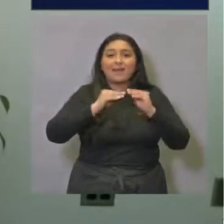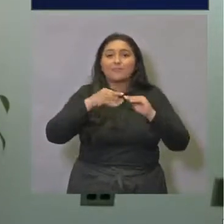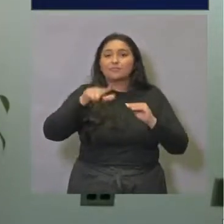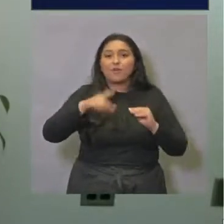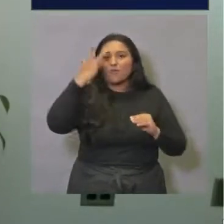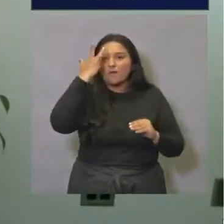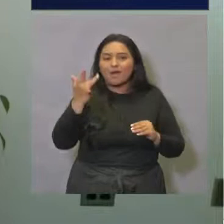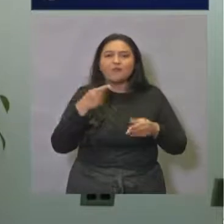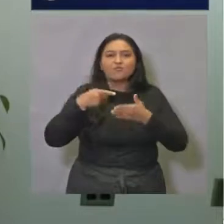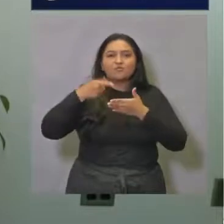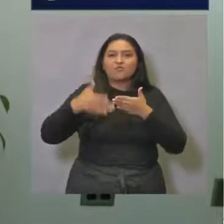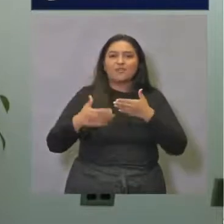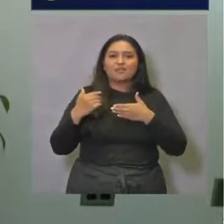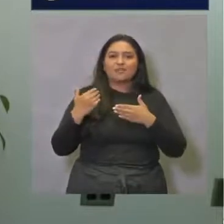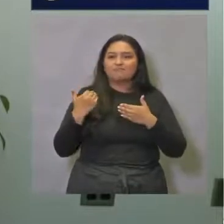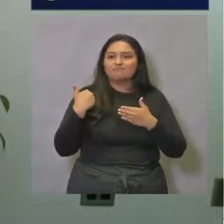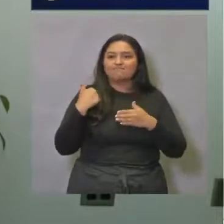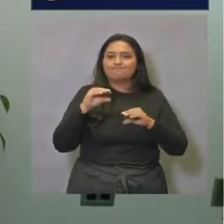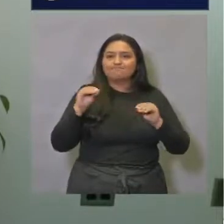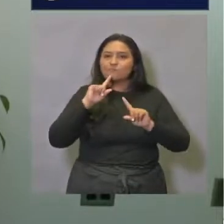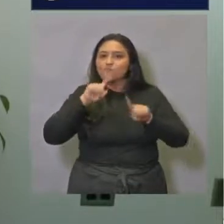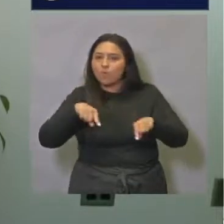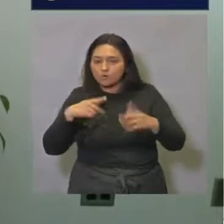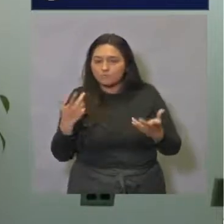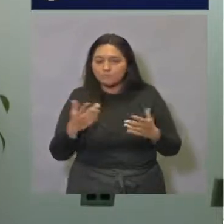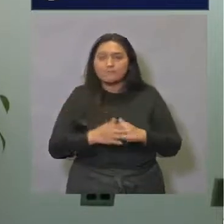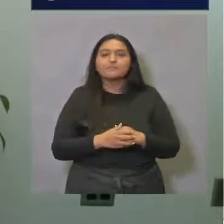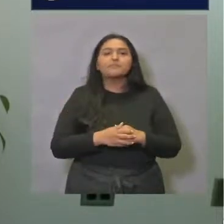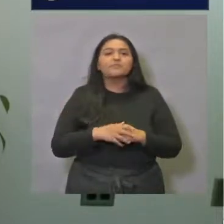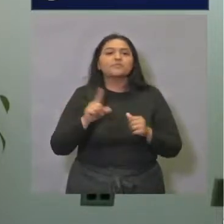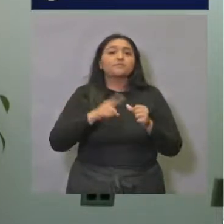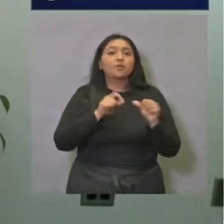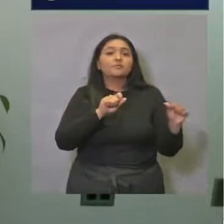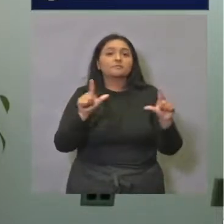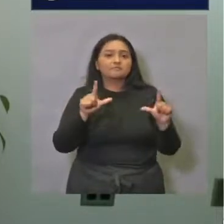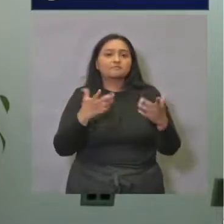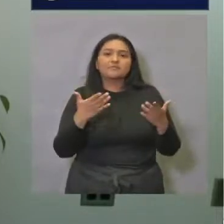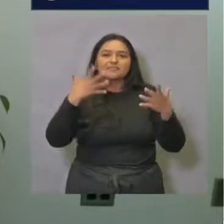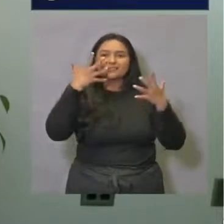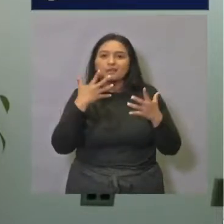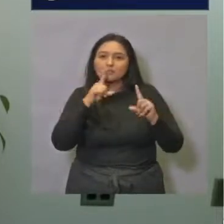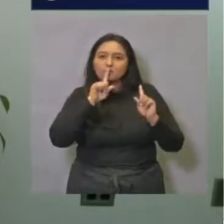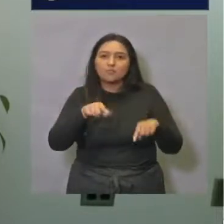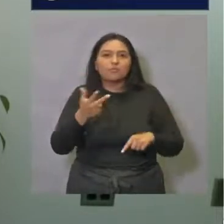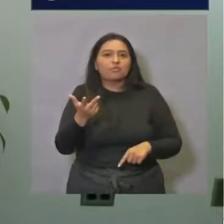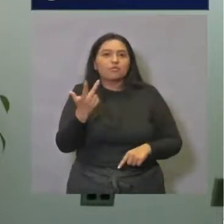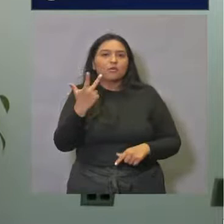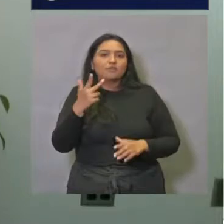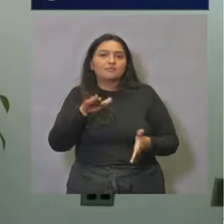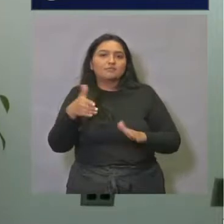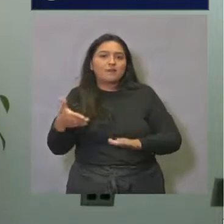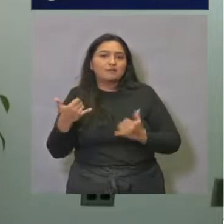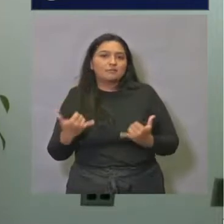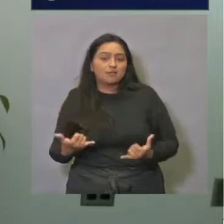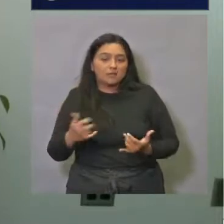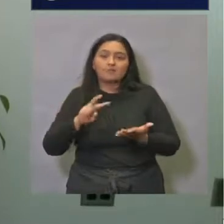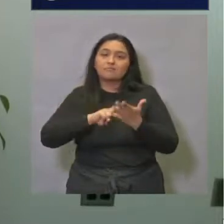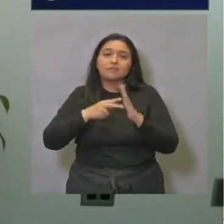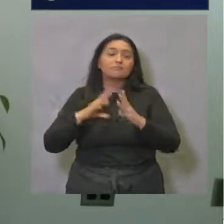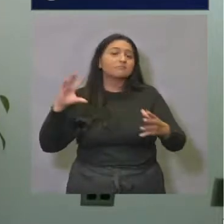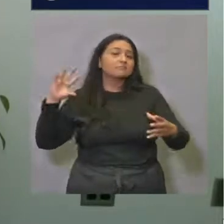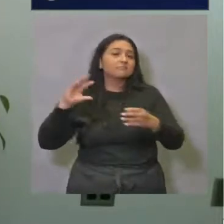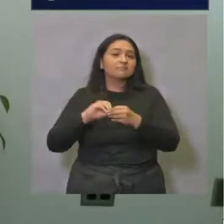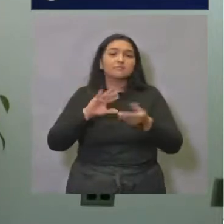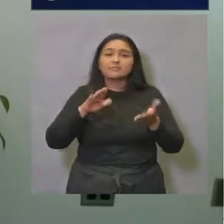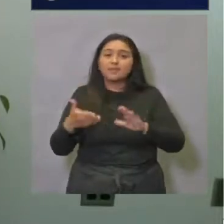take the first slide. We're sad to report 3 additional deaths today, which brings the total number of